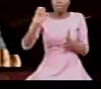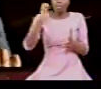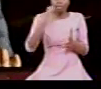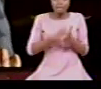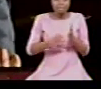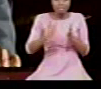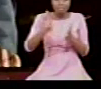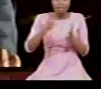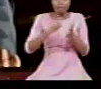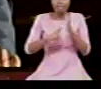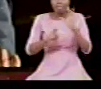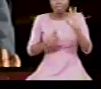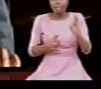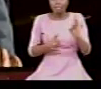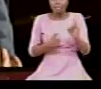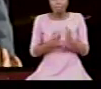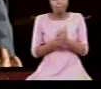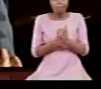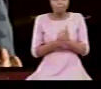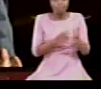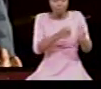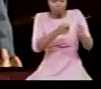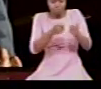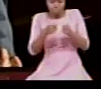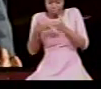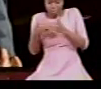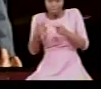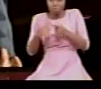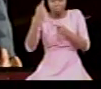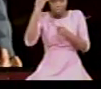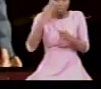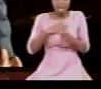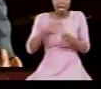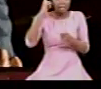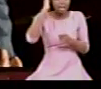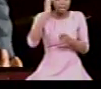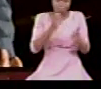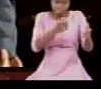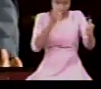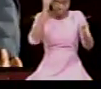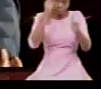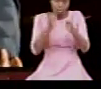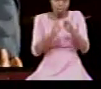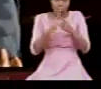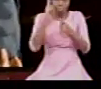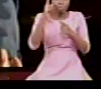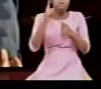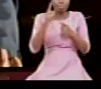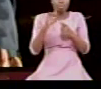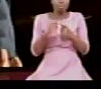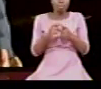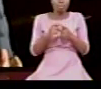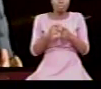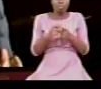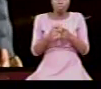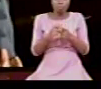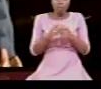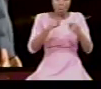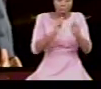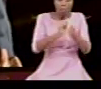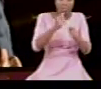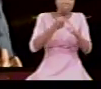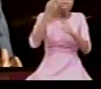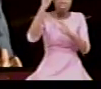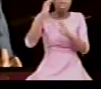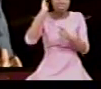8. Draw near unto God, and he will draw near unto you. Go far from him, he goes far from